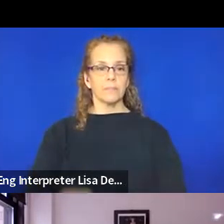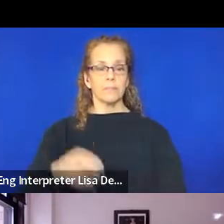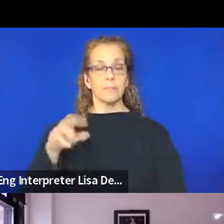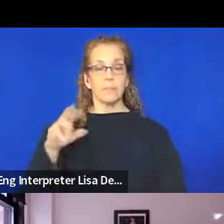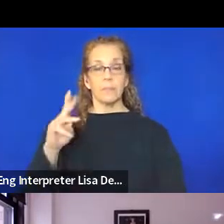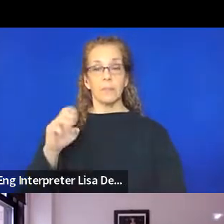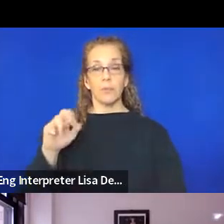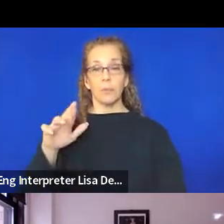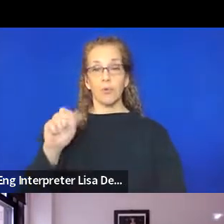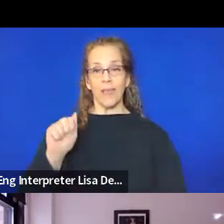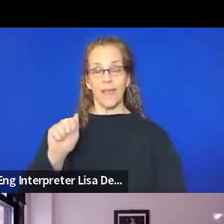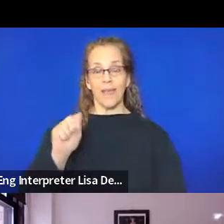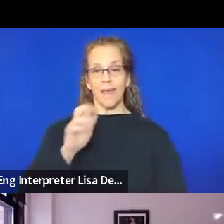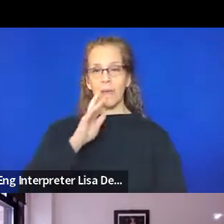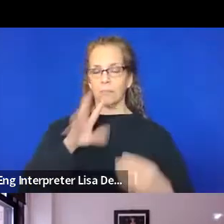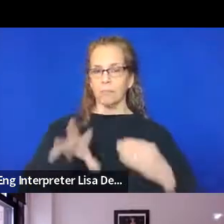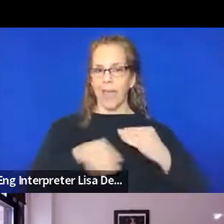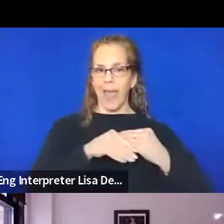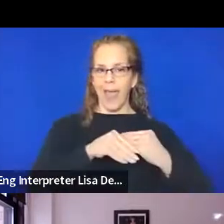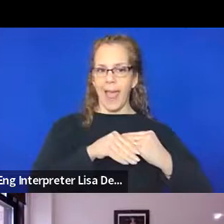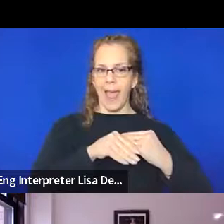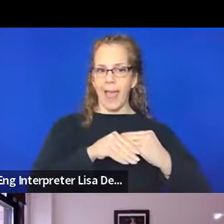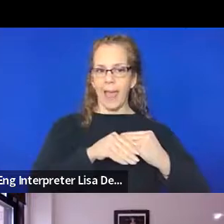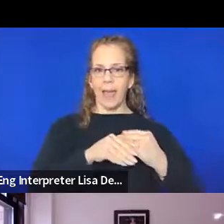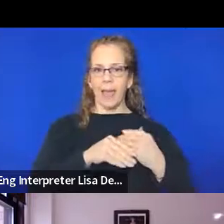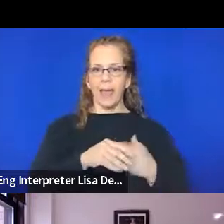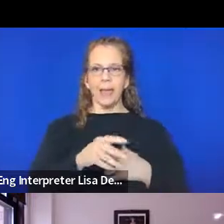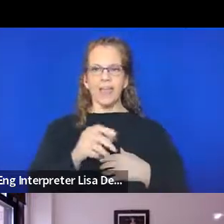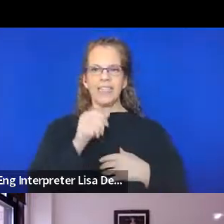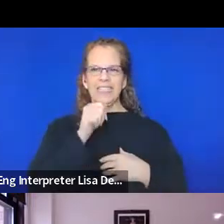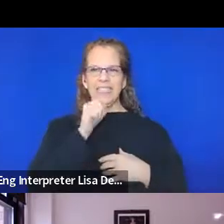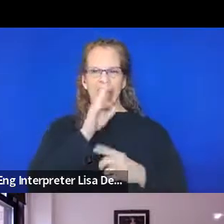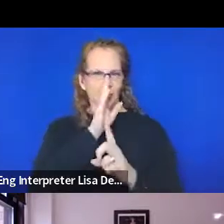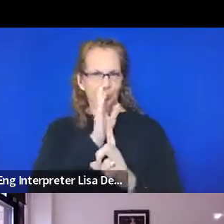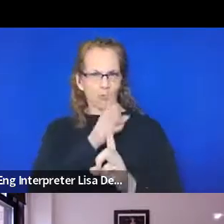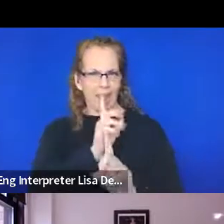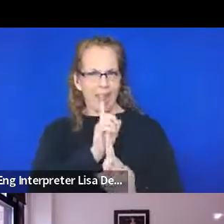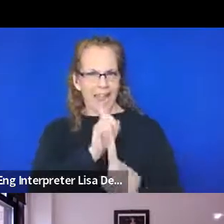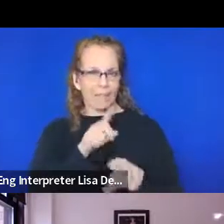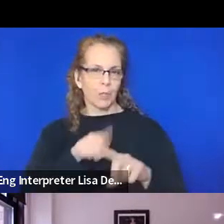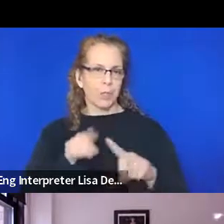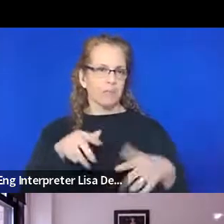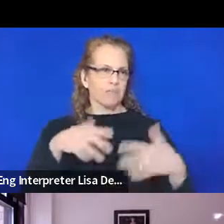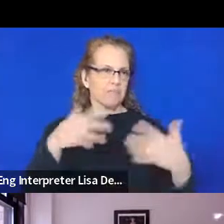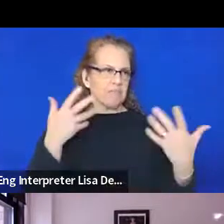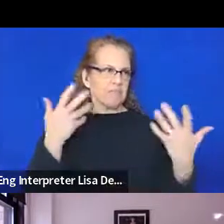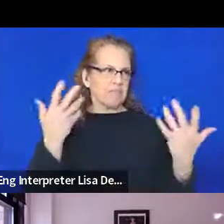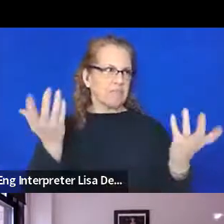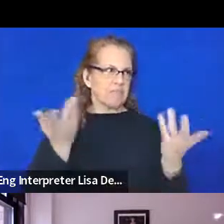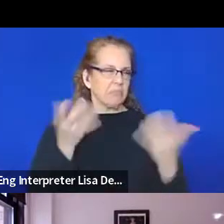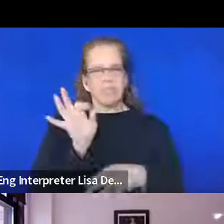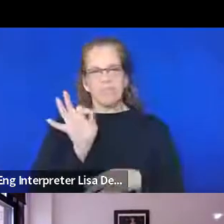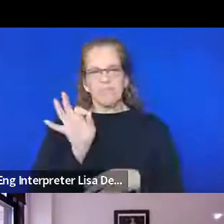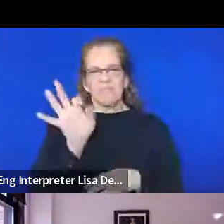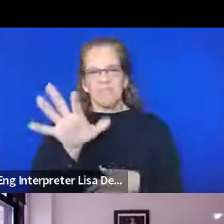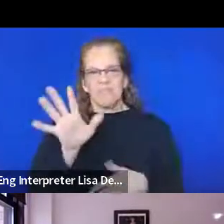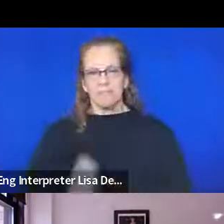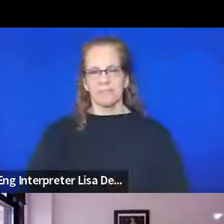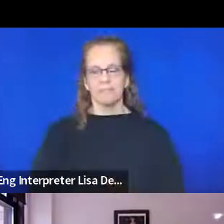I will add something that is not really a sort of direct response, but it's kind of, I don't know, it's another little